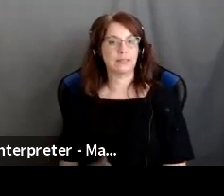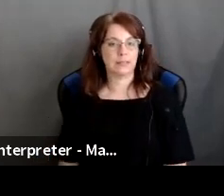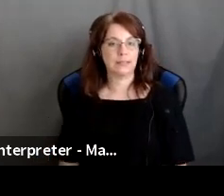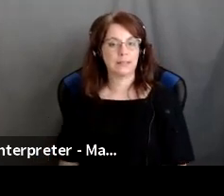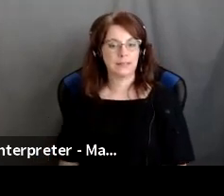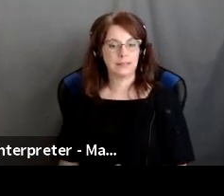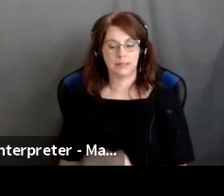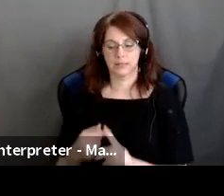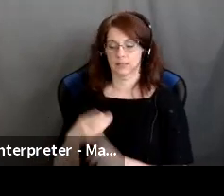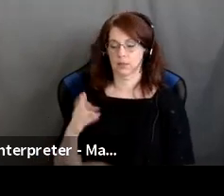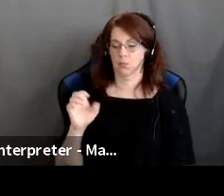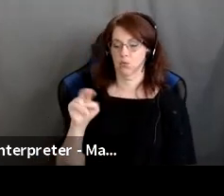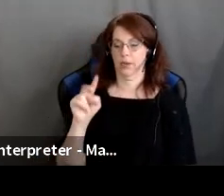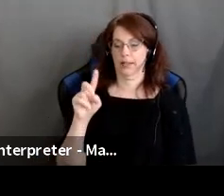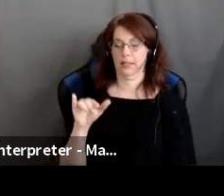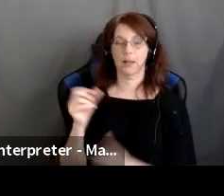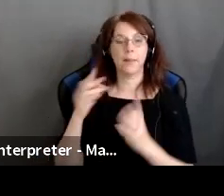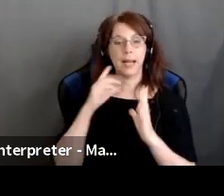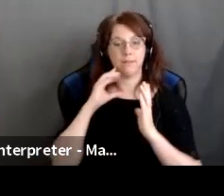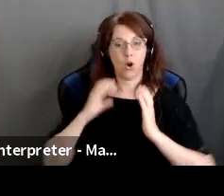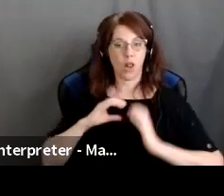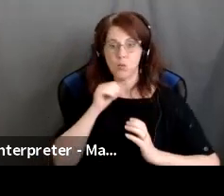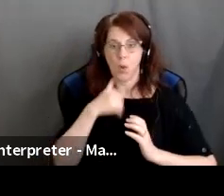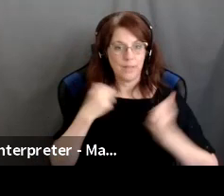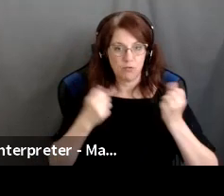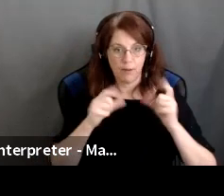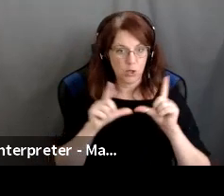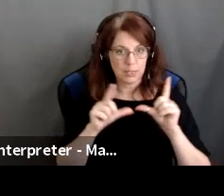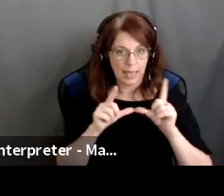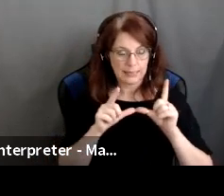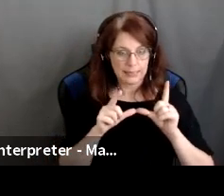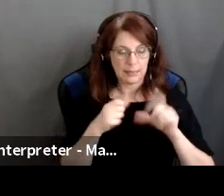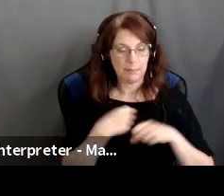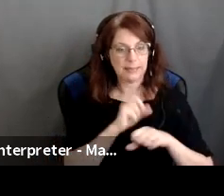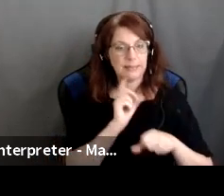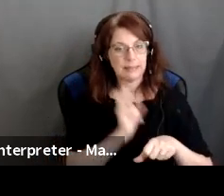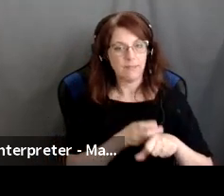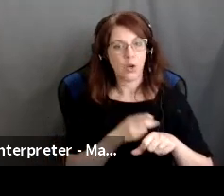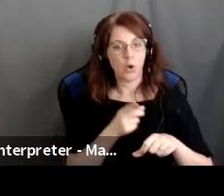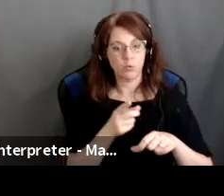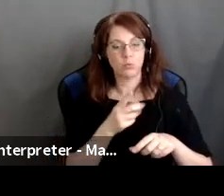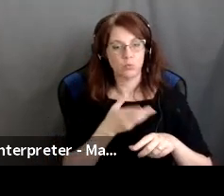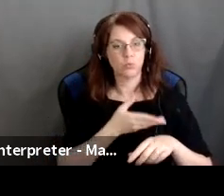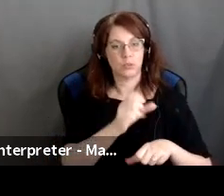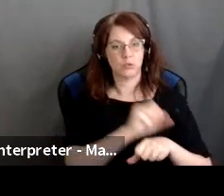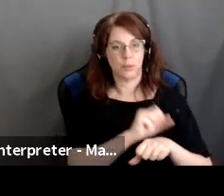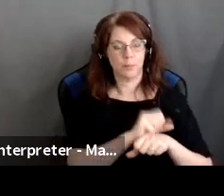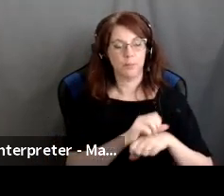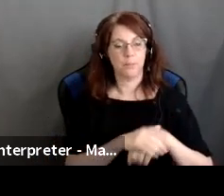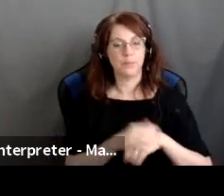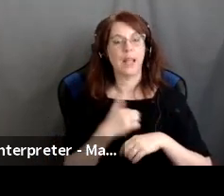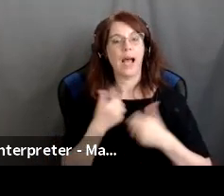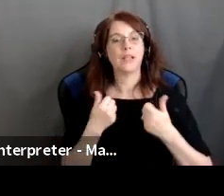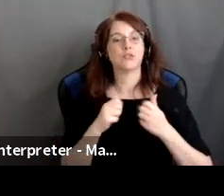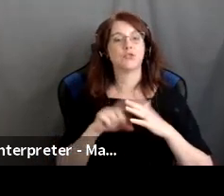From Brandy, I noticed many of our clients did not have a driver's license, which makes it difficult to get employed. I started providing